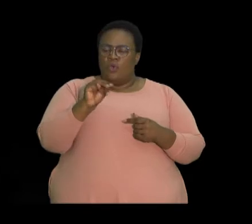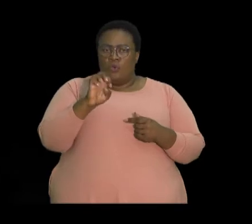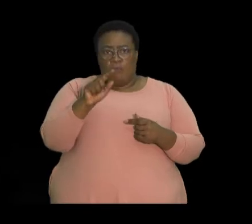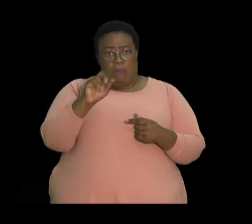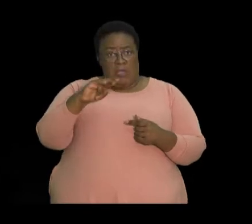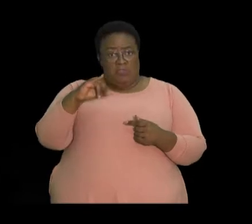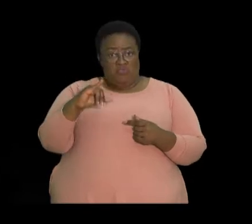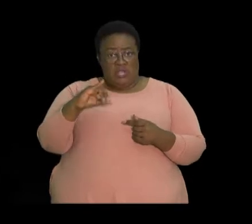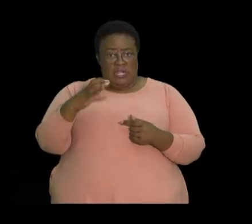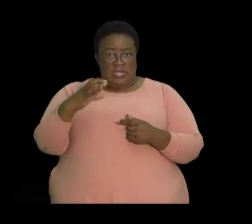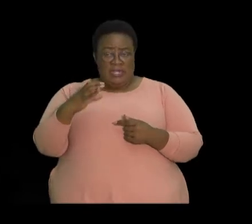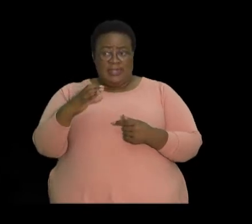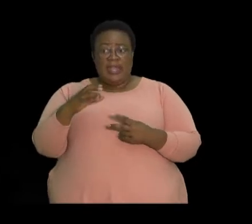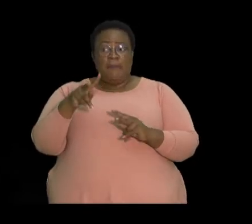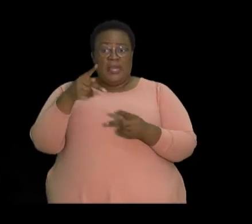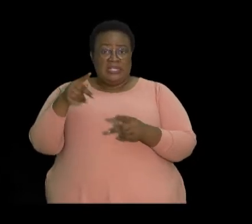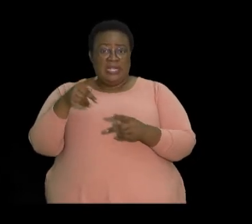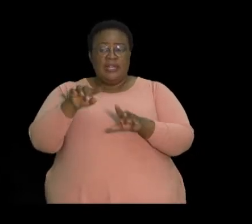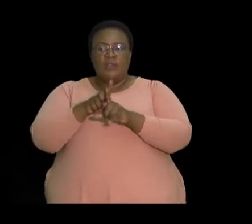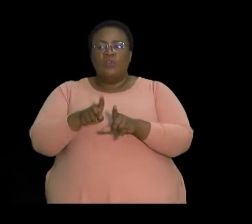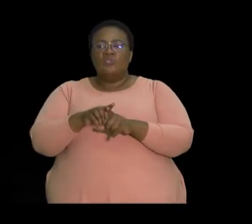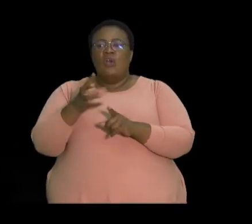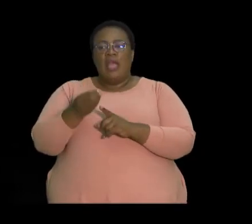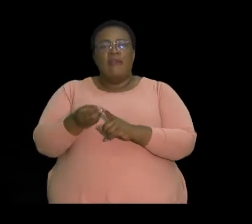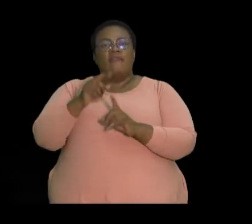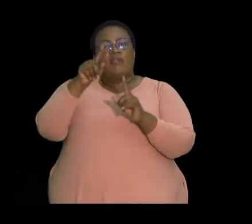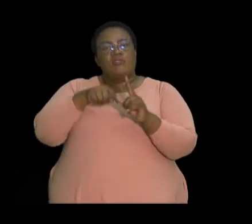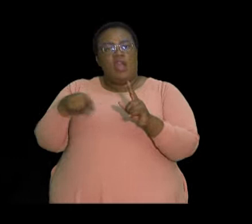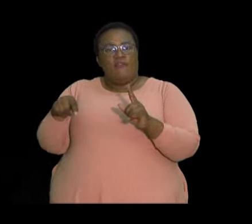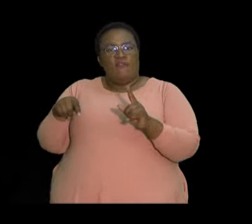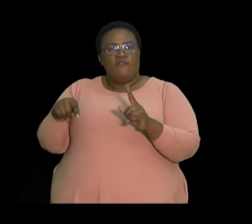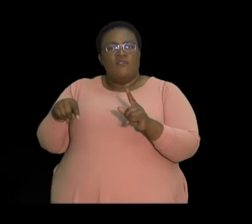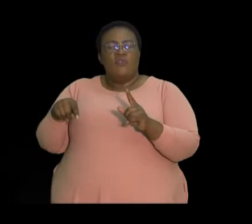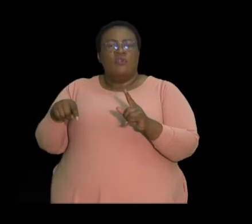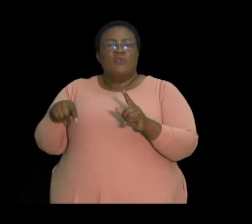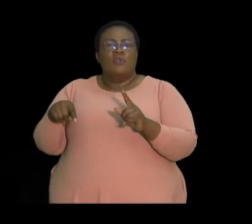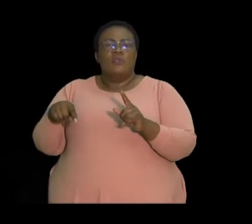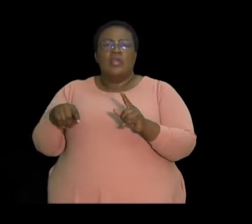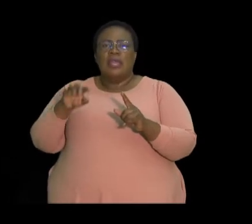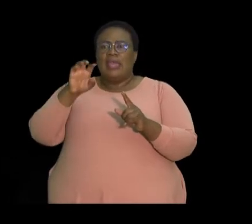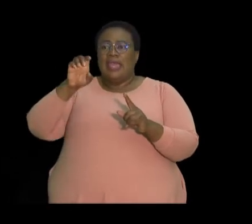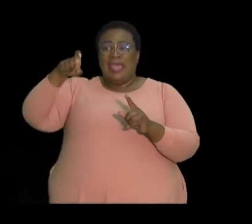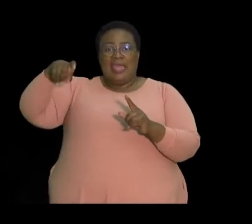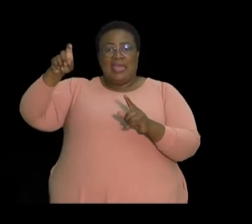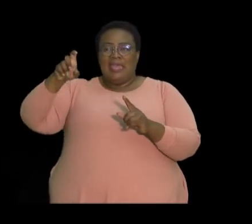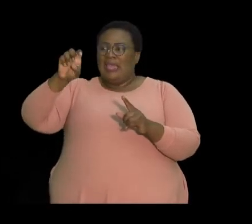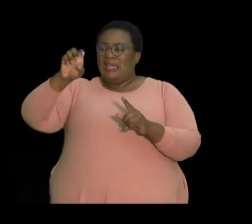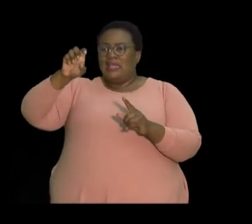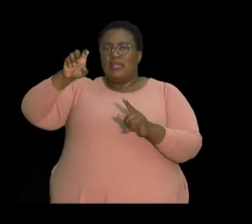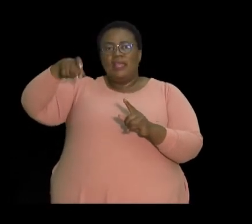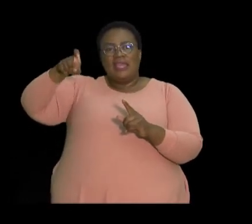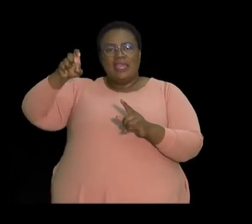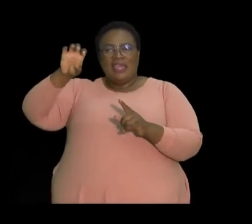also it forms an exponential graph and equation. Now we need to look at the equation to actually